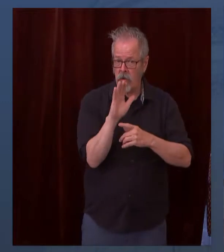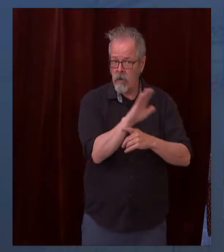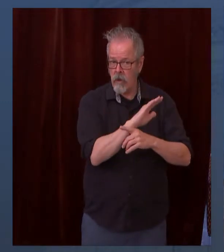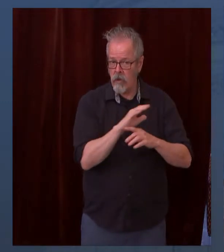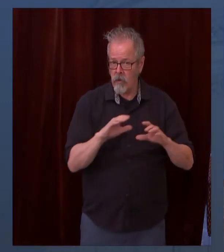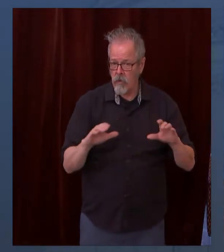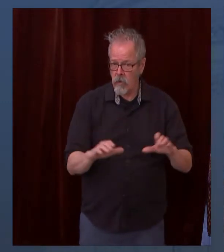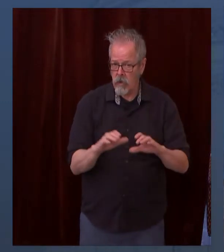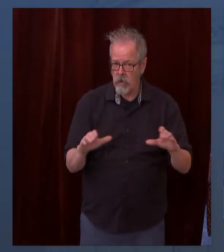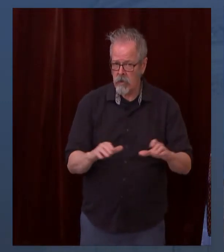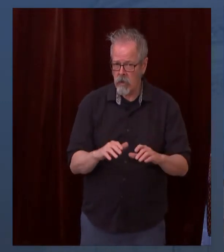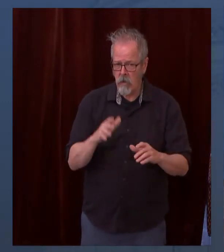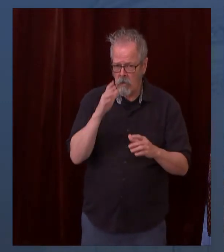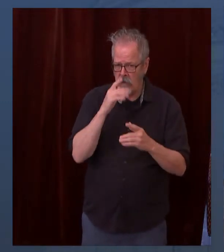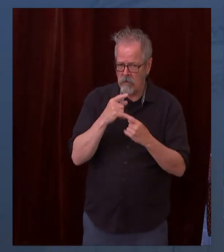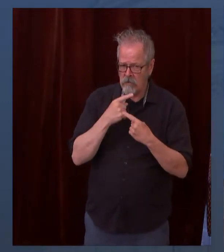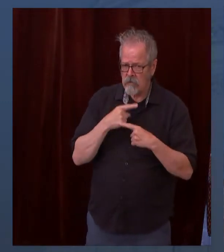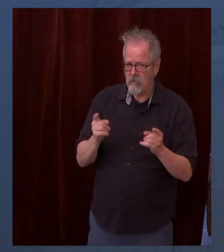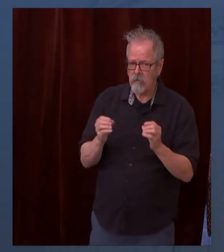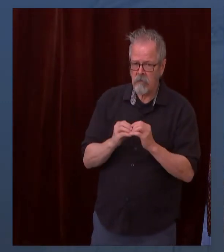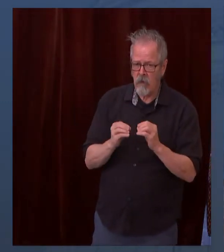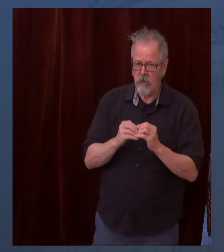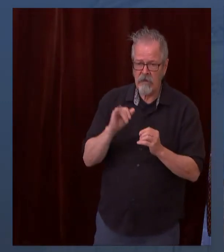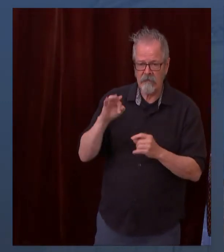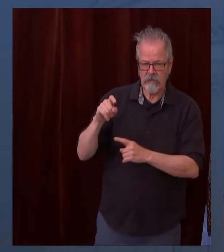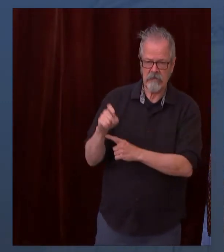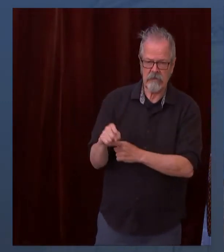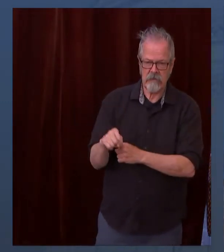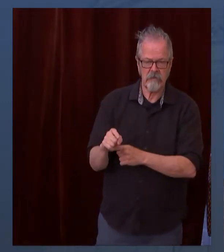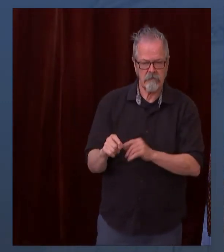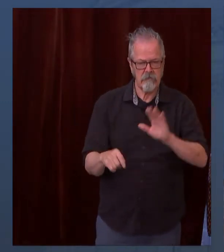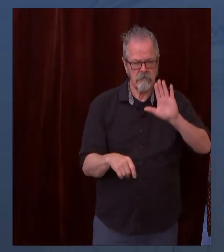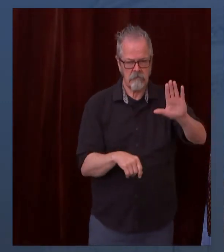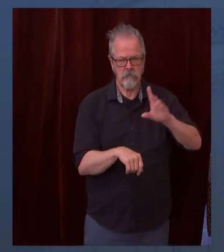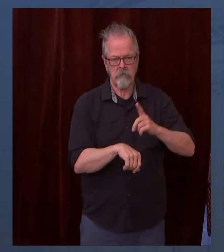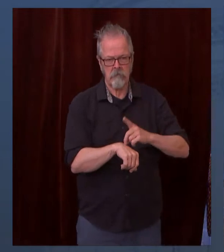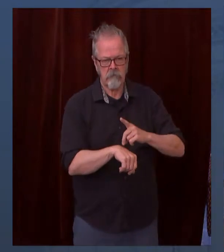for questions, but let me turn to our situation regarding COVID.